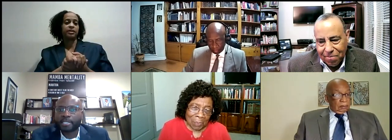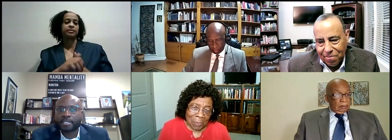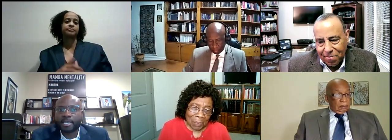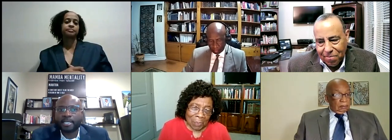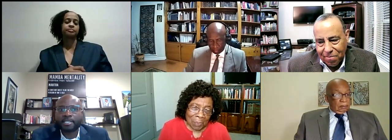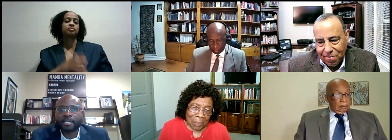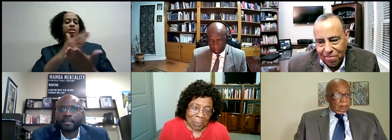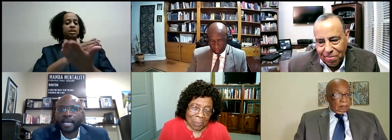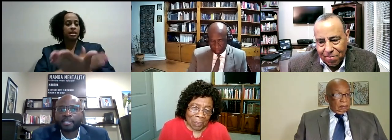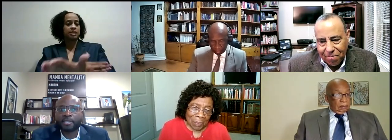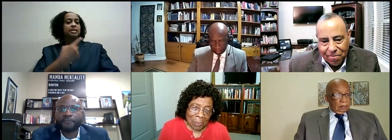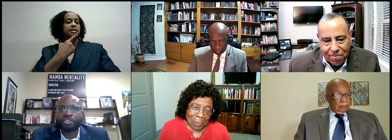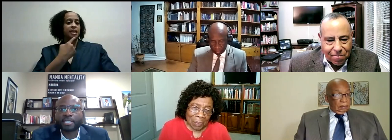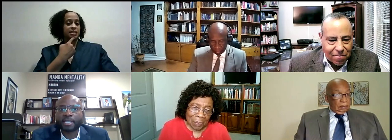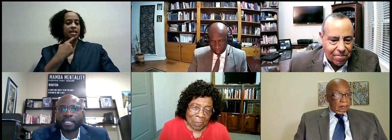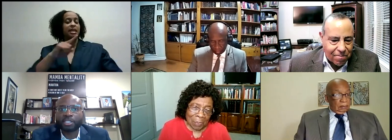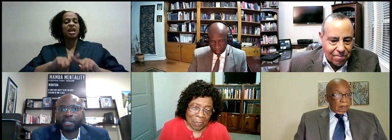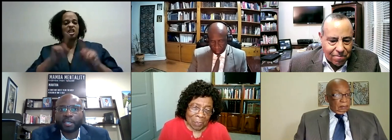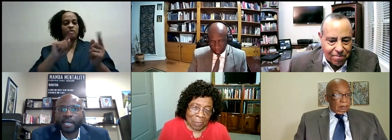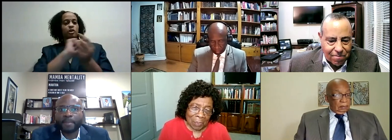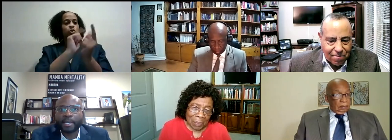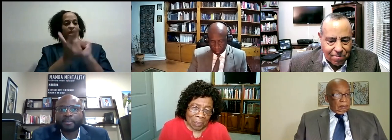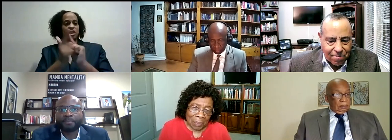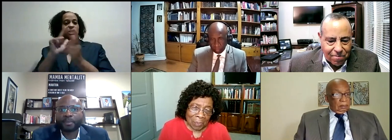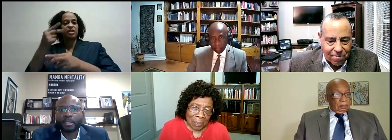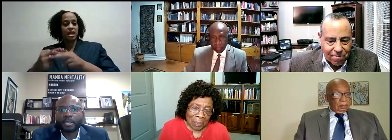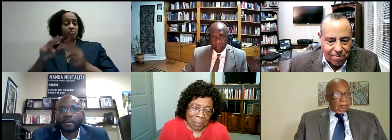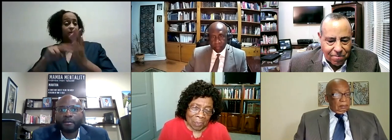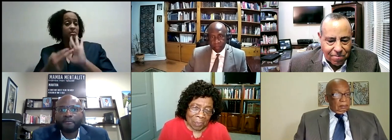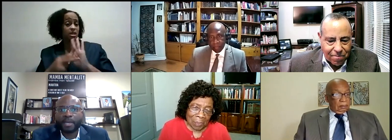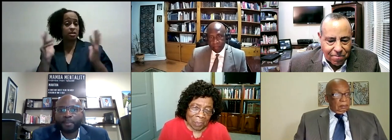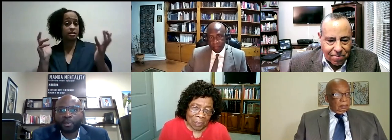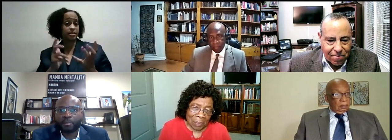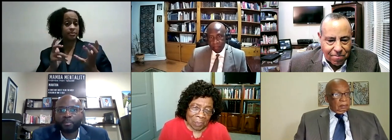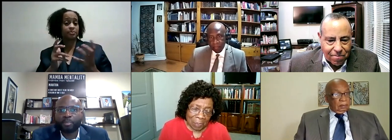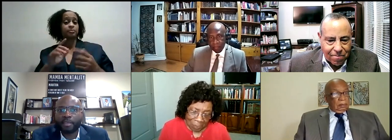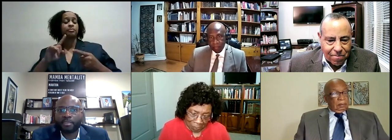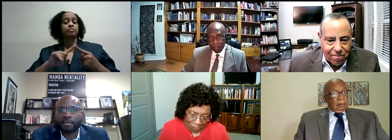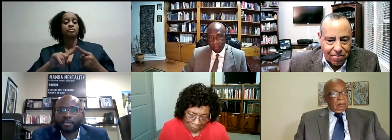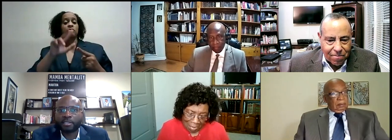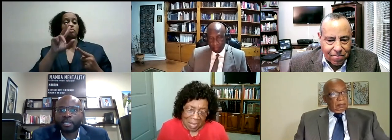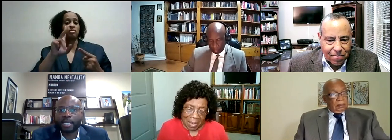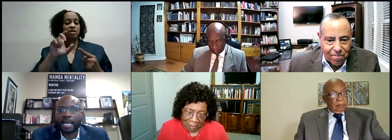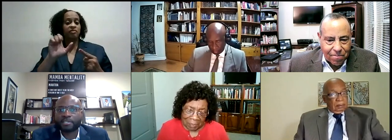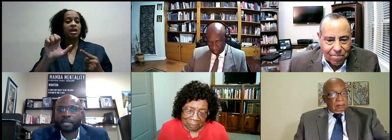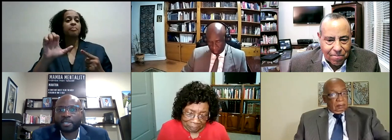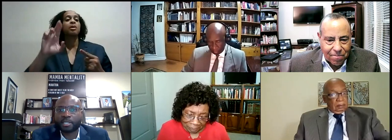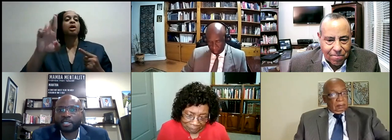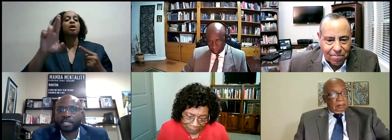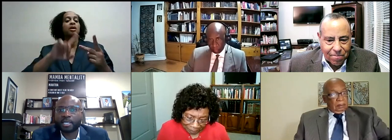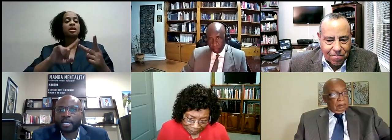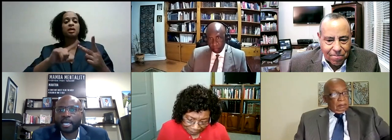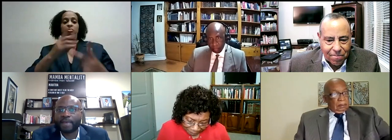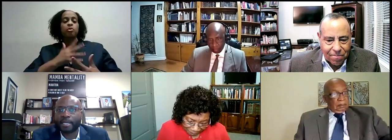The lesson says that different translations of the name meant vapor, breath, yes, lack of